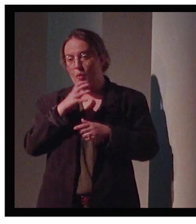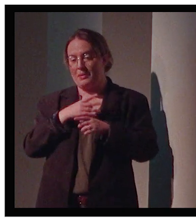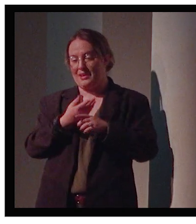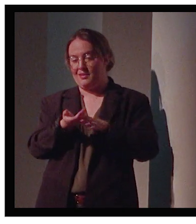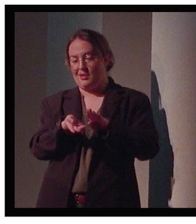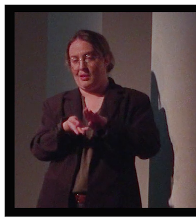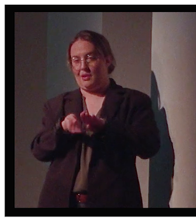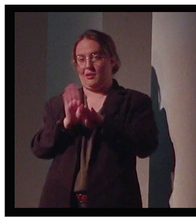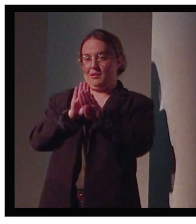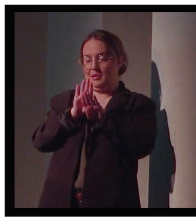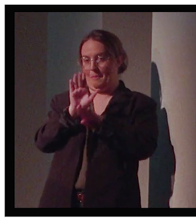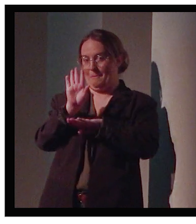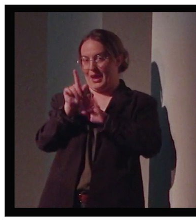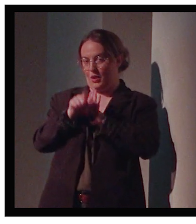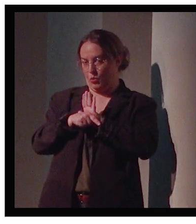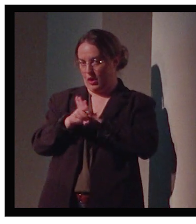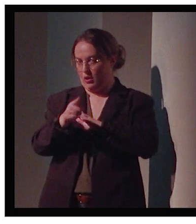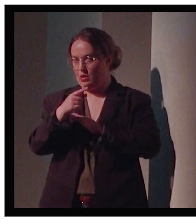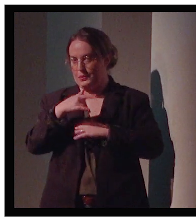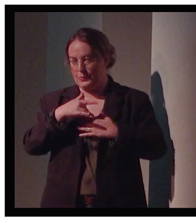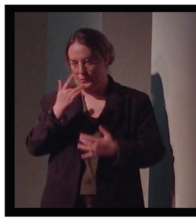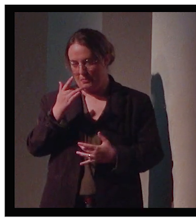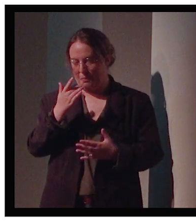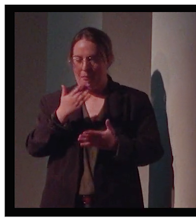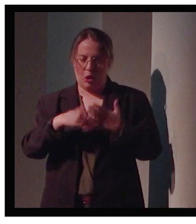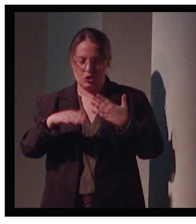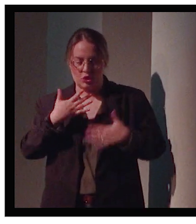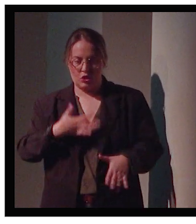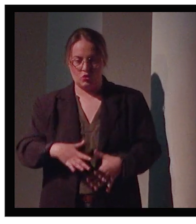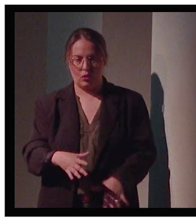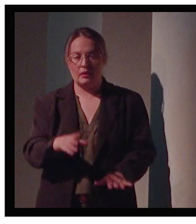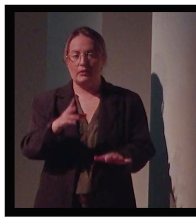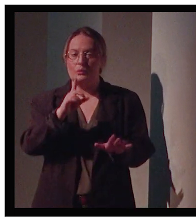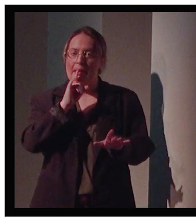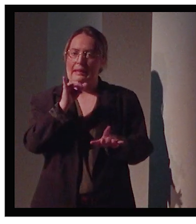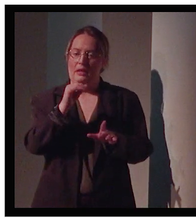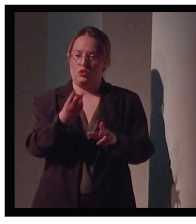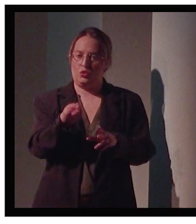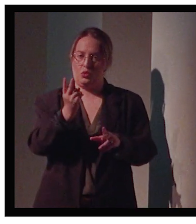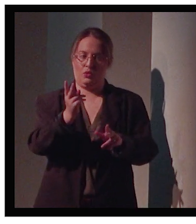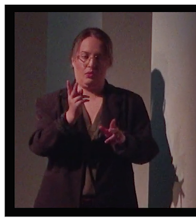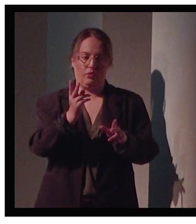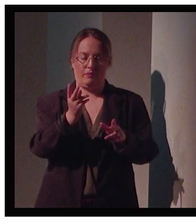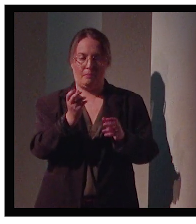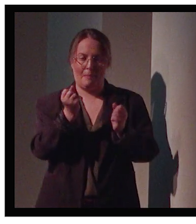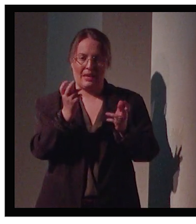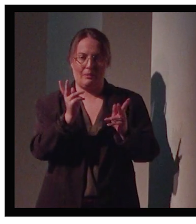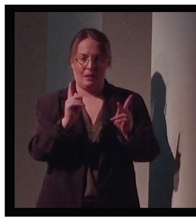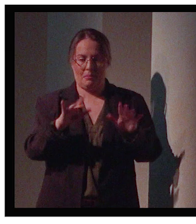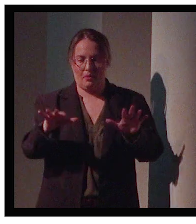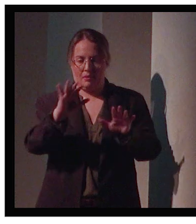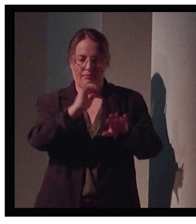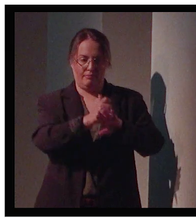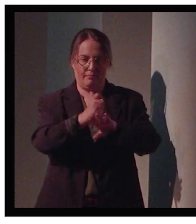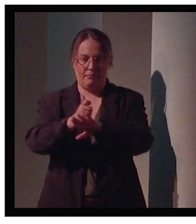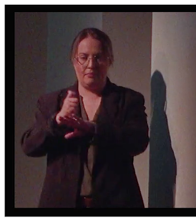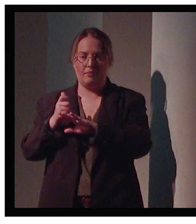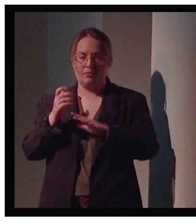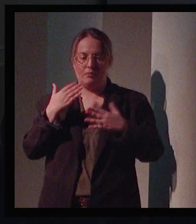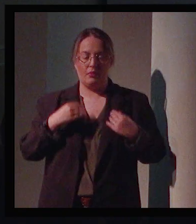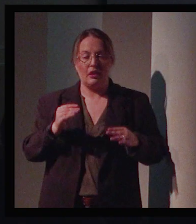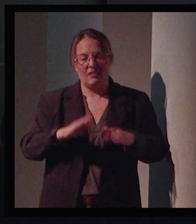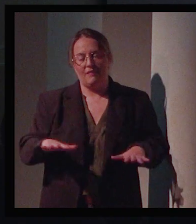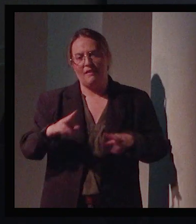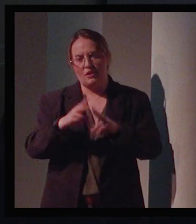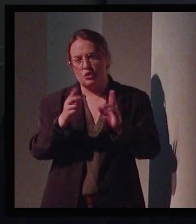background. It is essentially a painting of figures in a landscape, and thus it's connected to a very, very long tradition of French